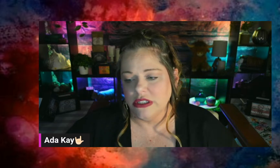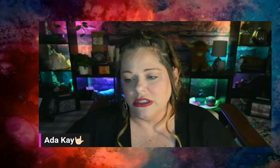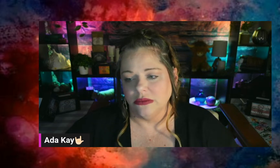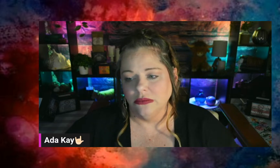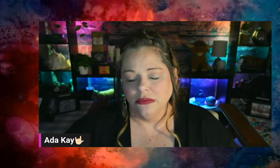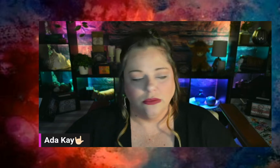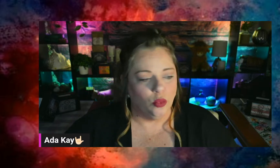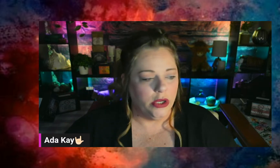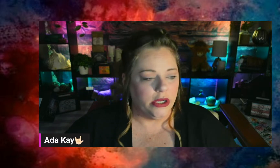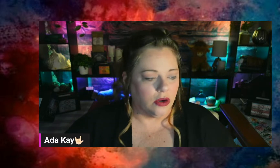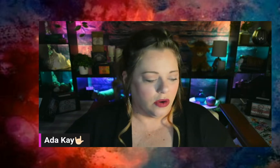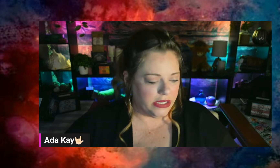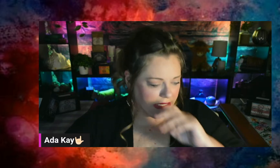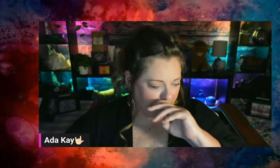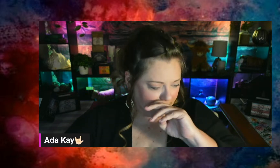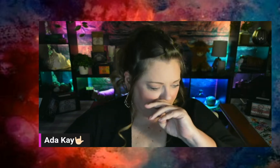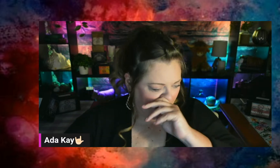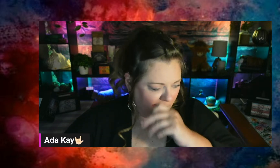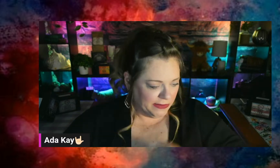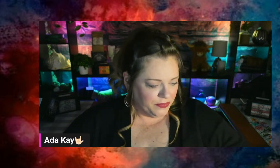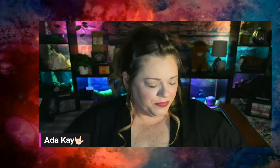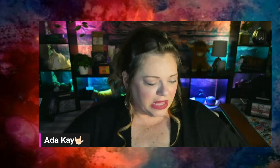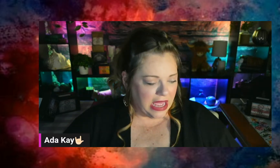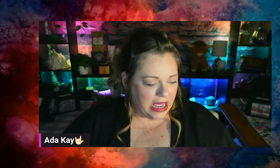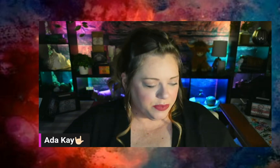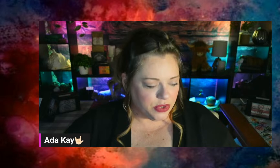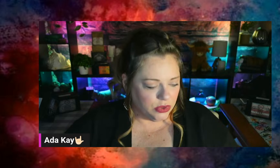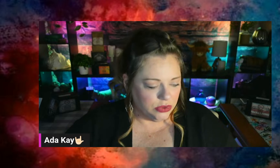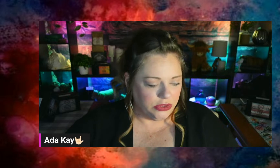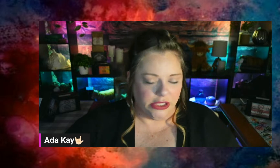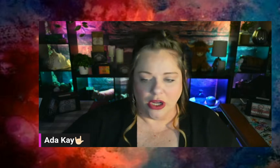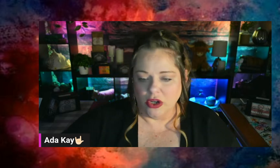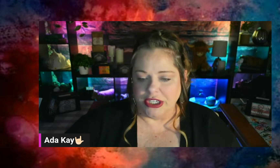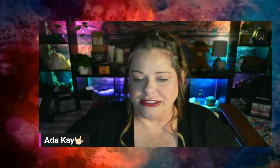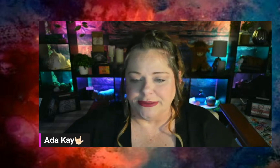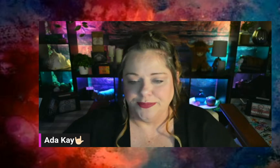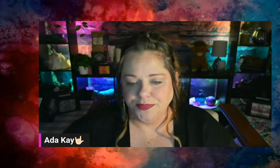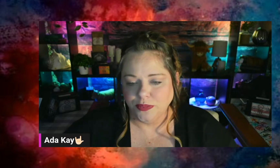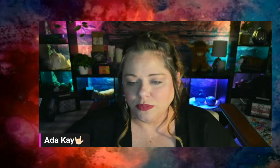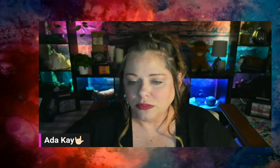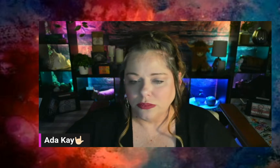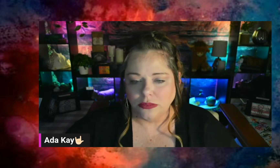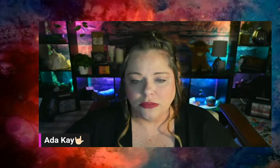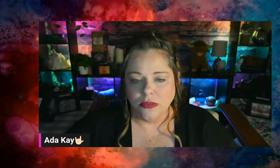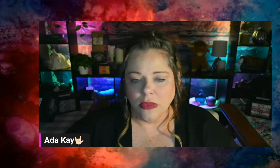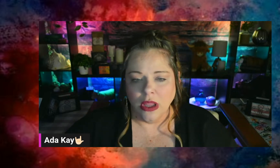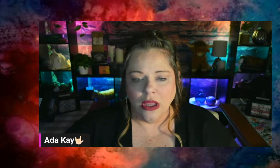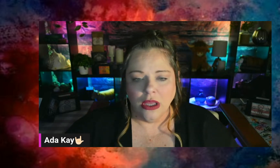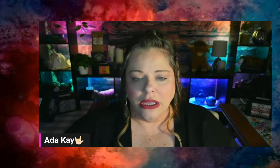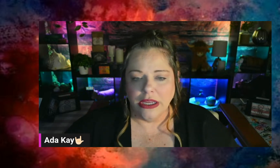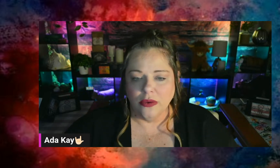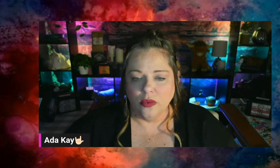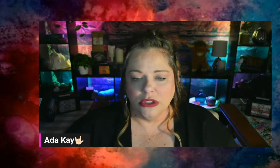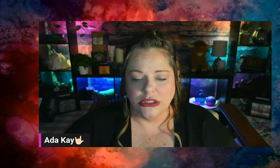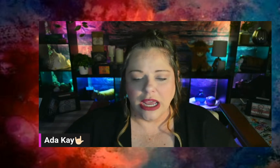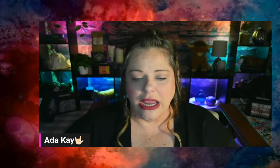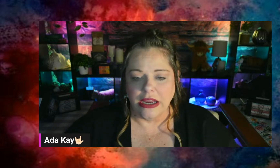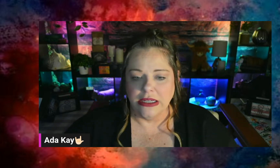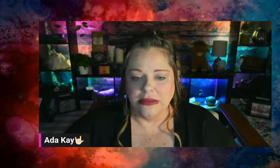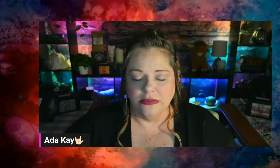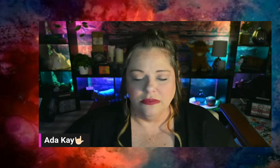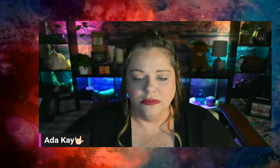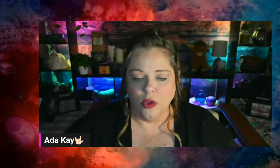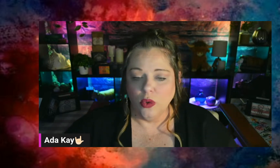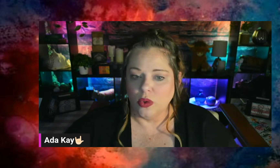y'all missed it. We got crazy out there. Absolutely got crazy. It was